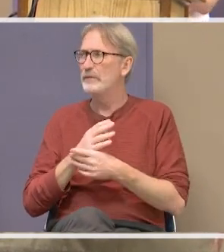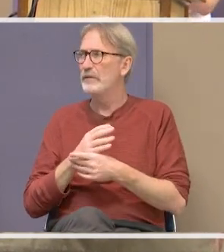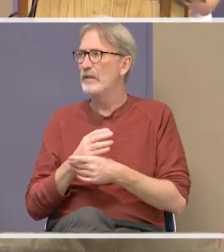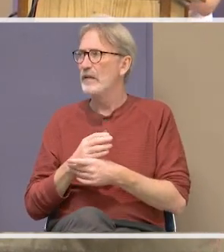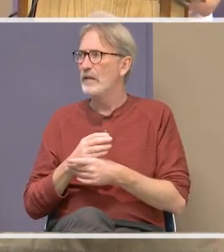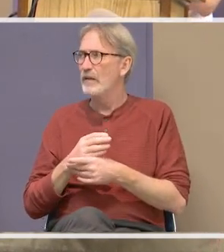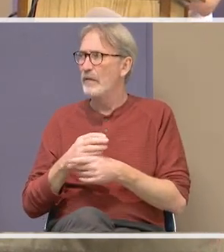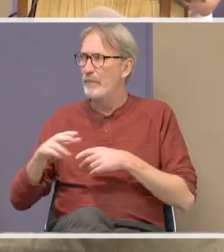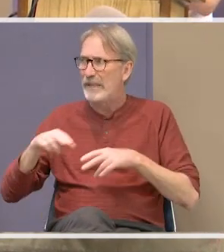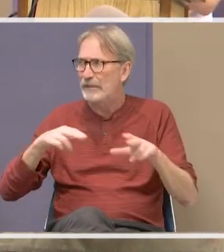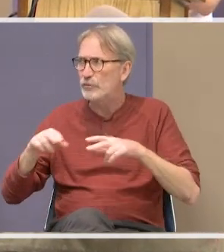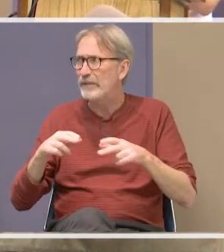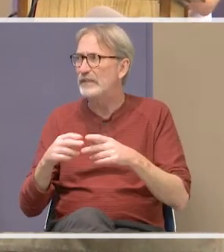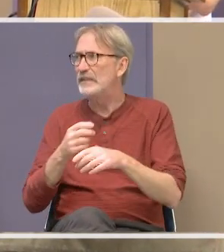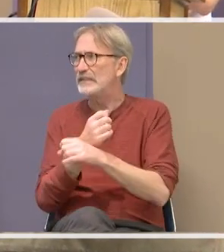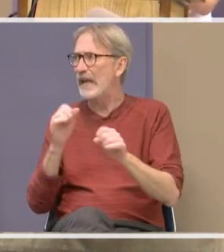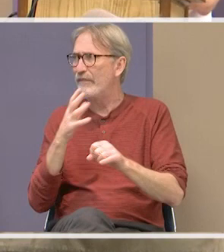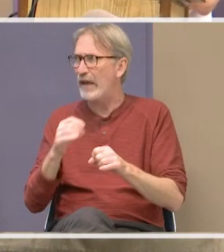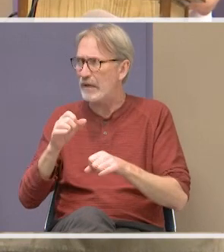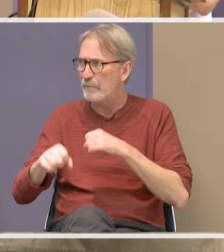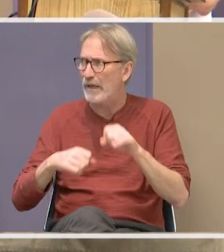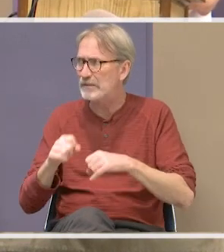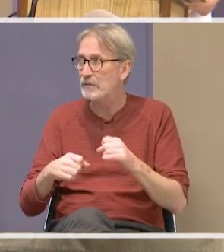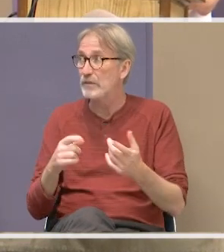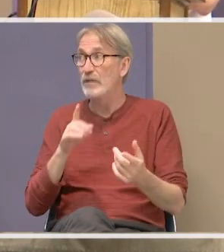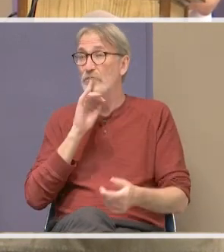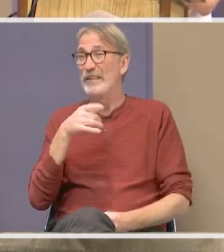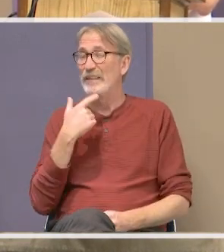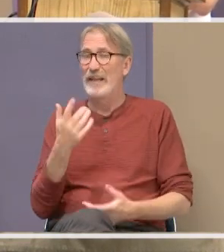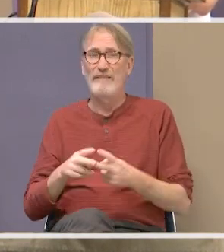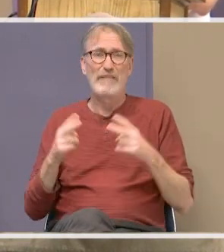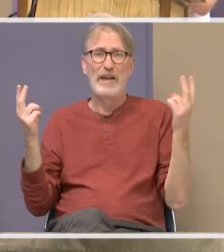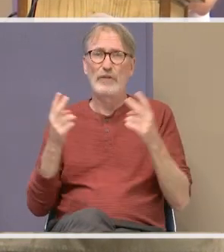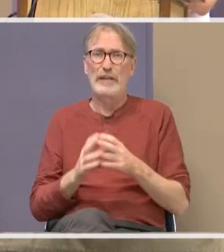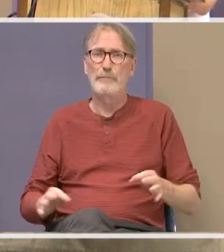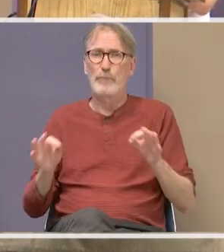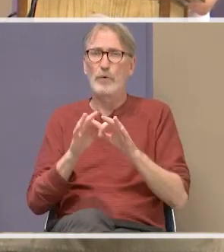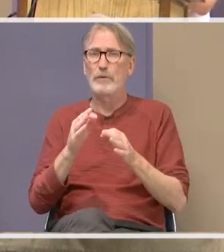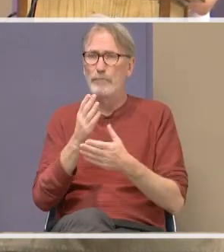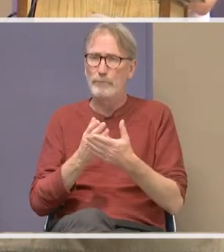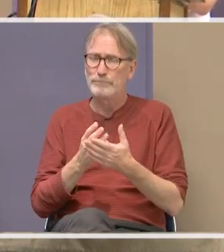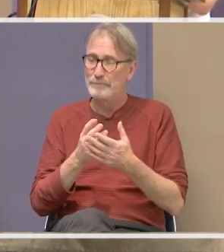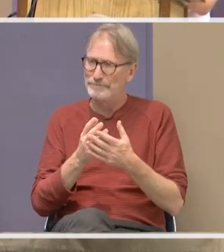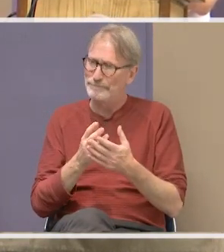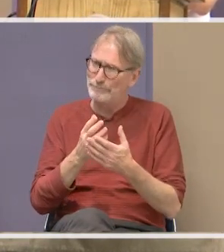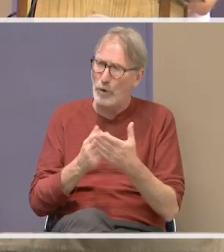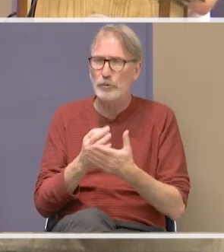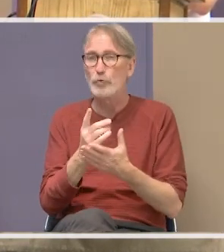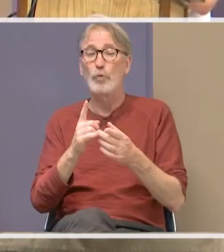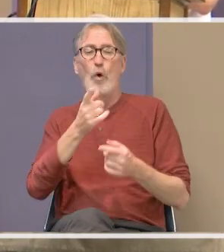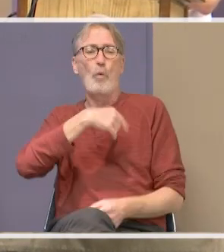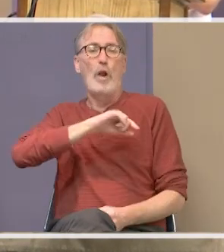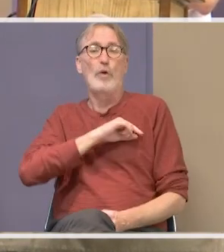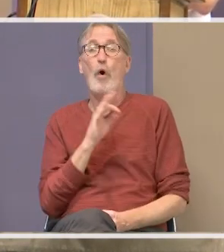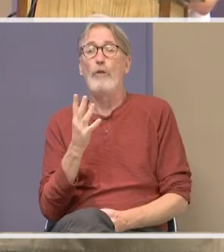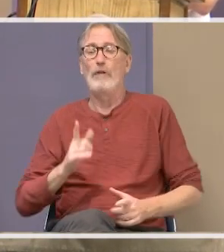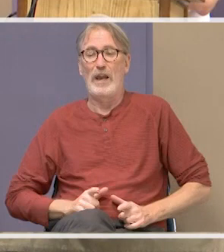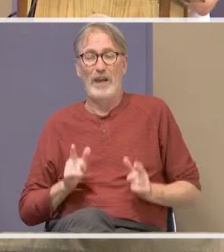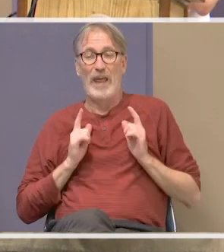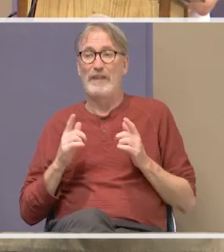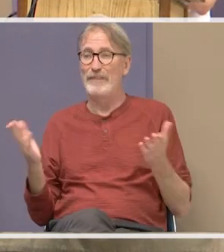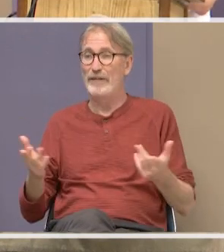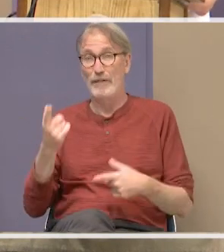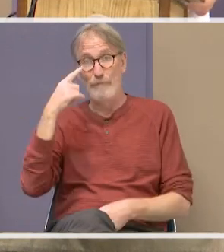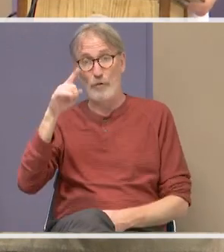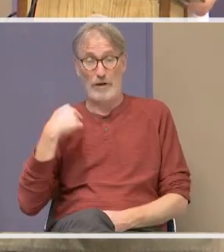One maybe goes without saying, but it is such an important part to the quality of life of the community. And for those